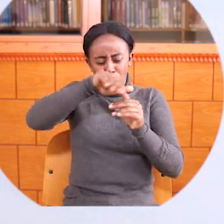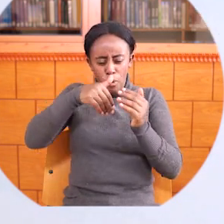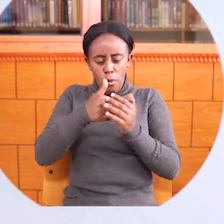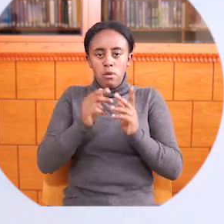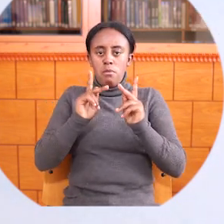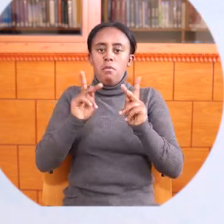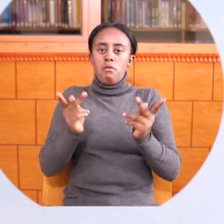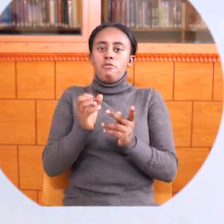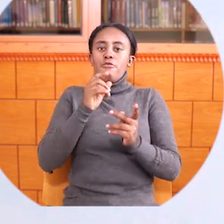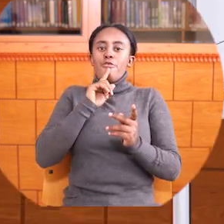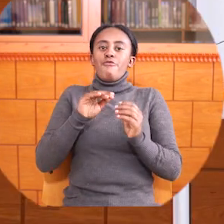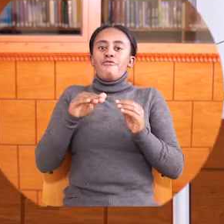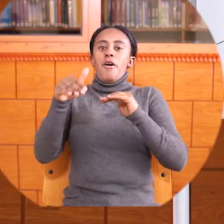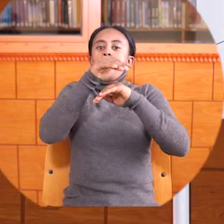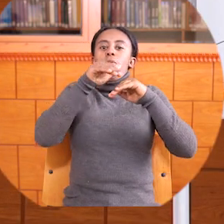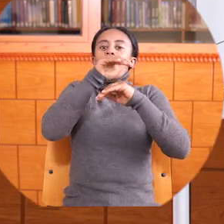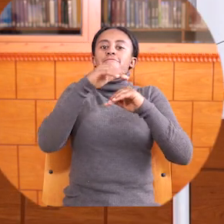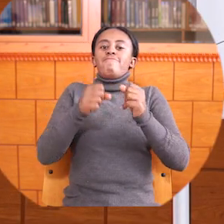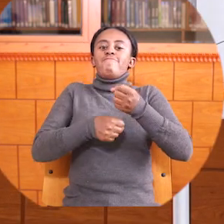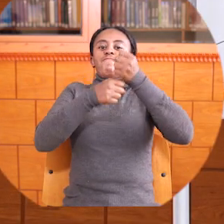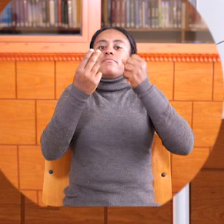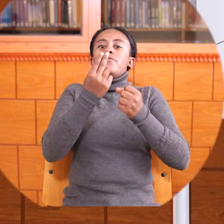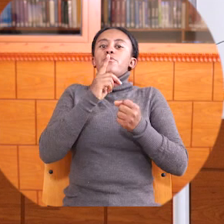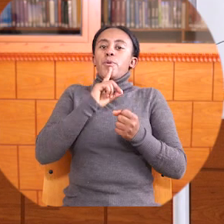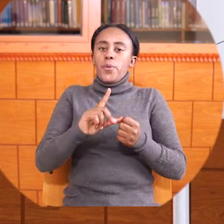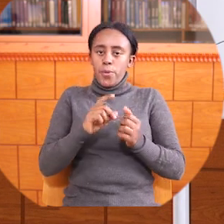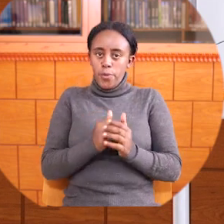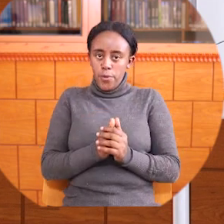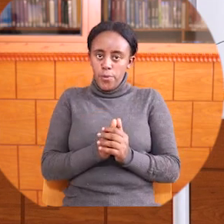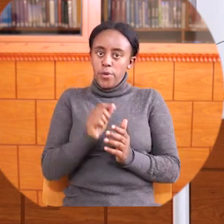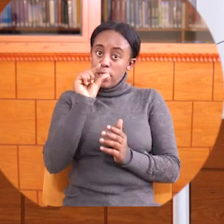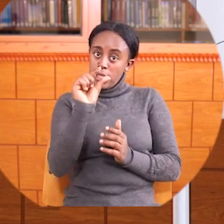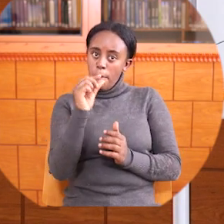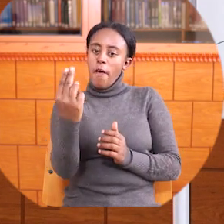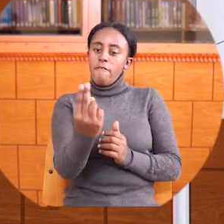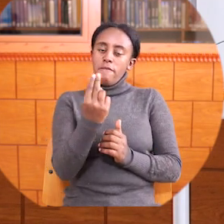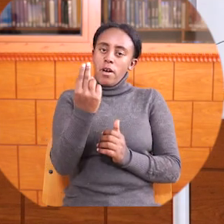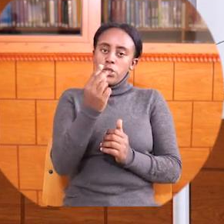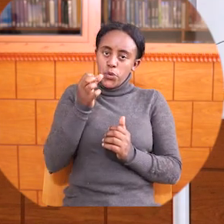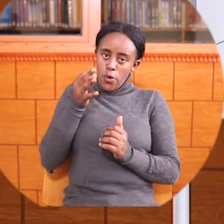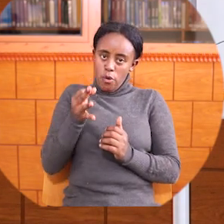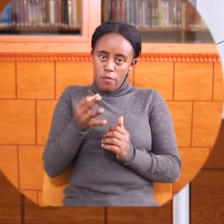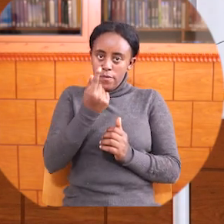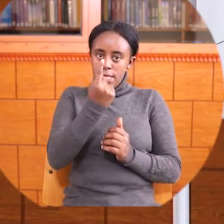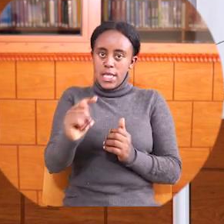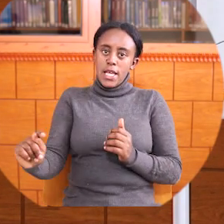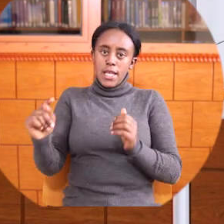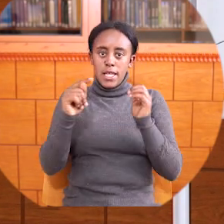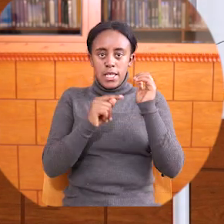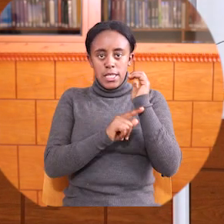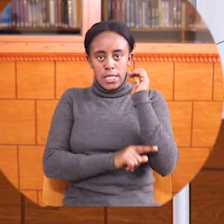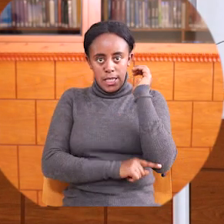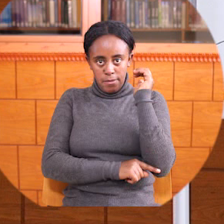plant above the ground. And now we see some function of the stem to